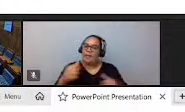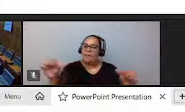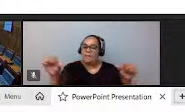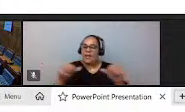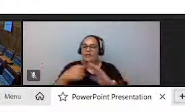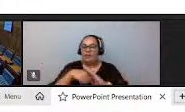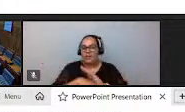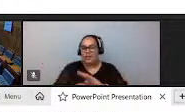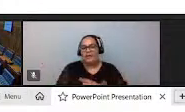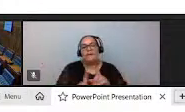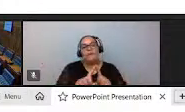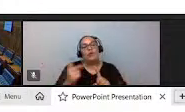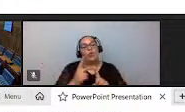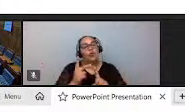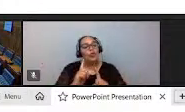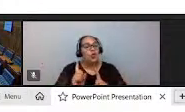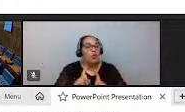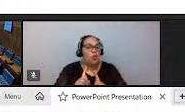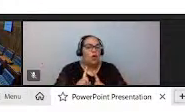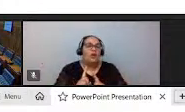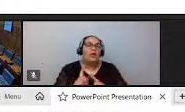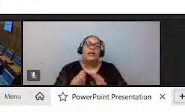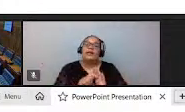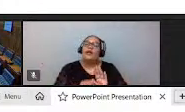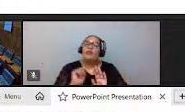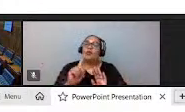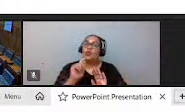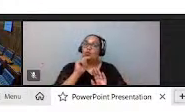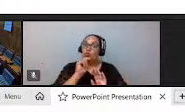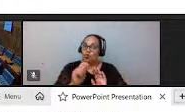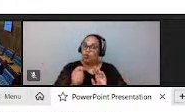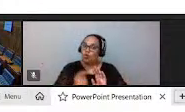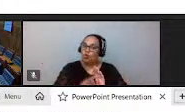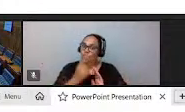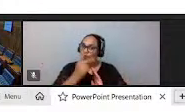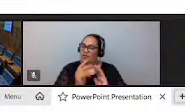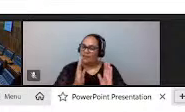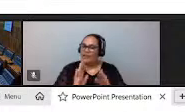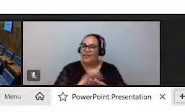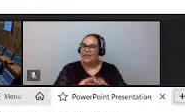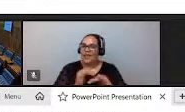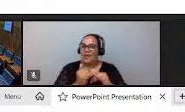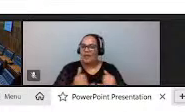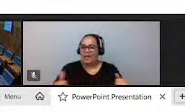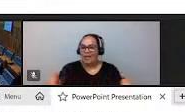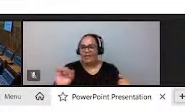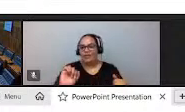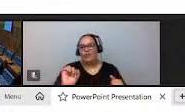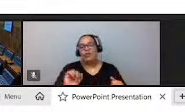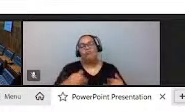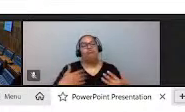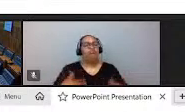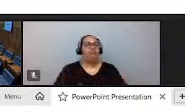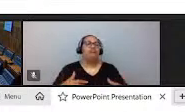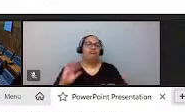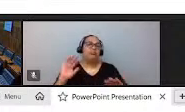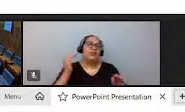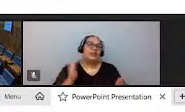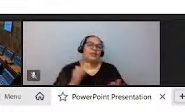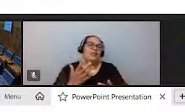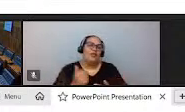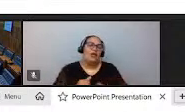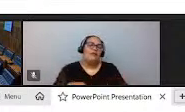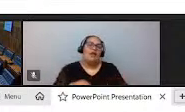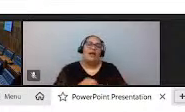there was also in terms of its initial project phase and timeline um quite reduction in